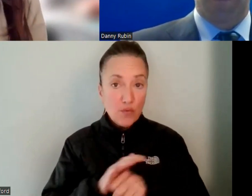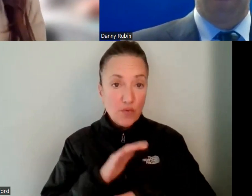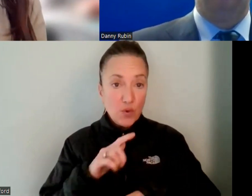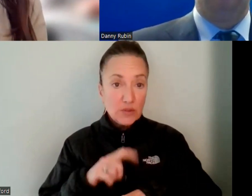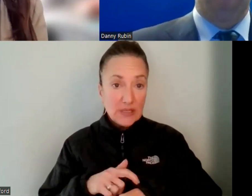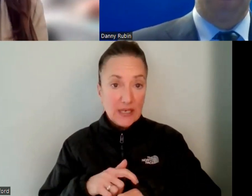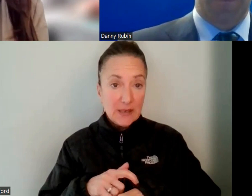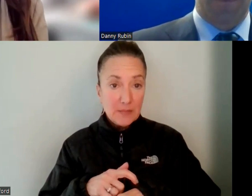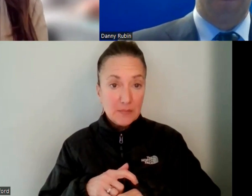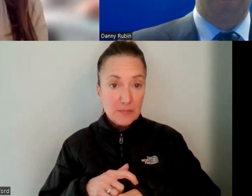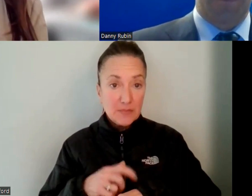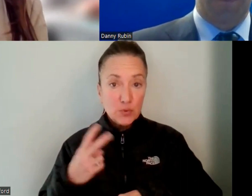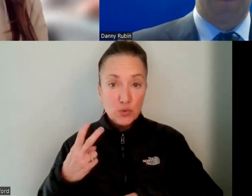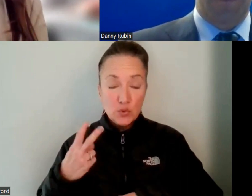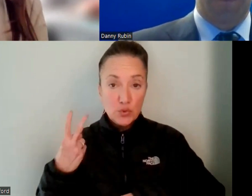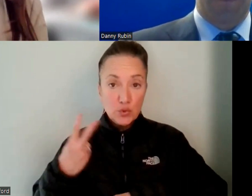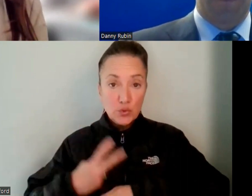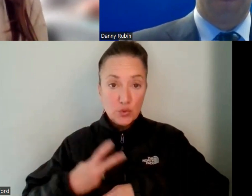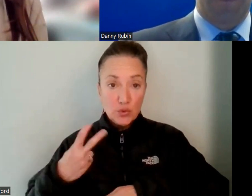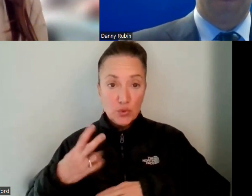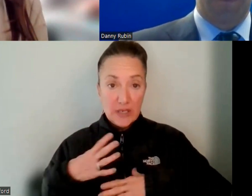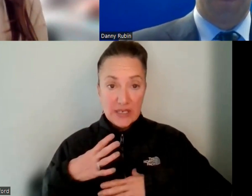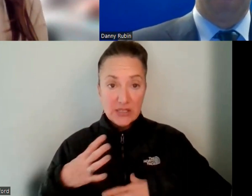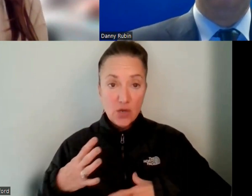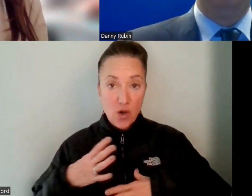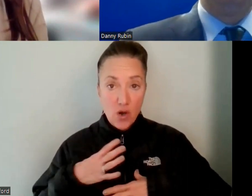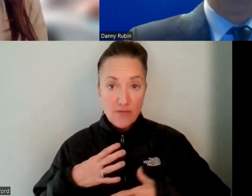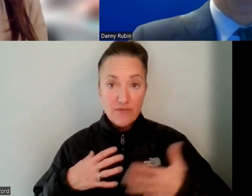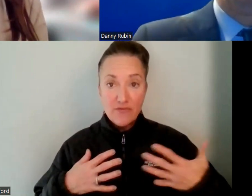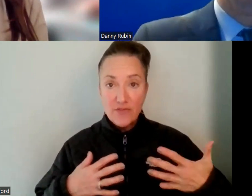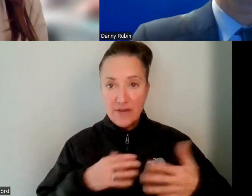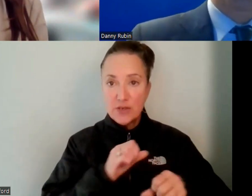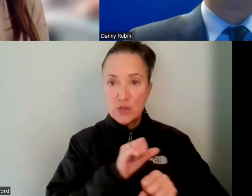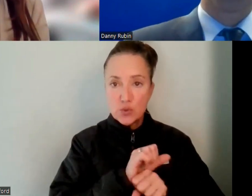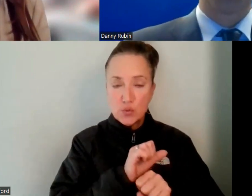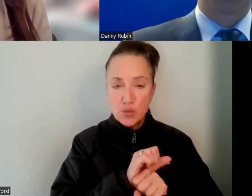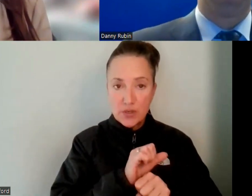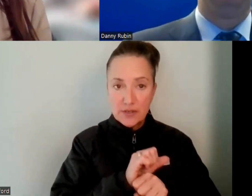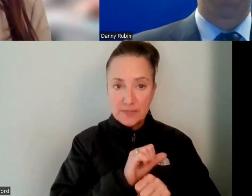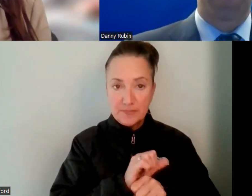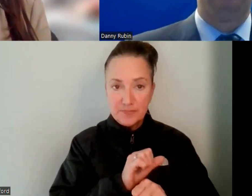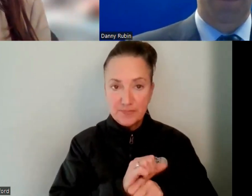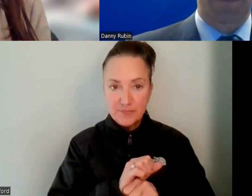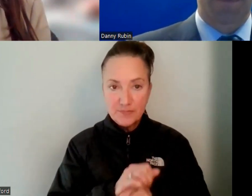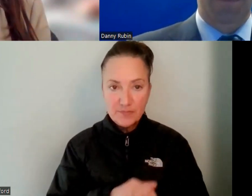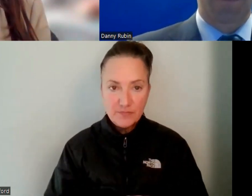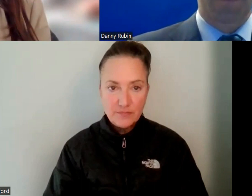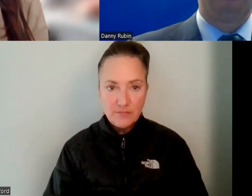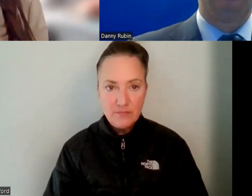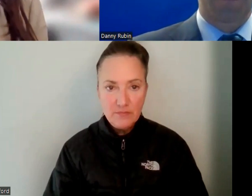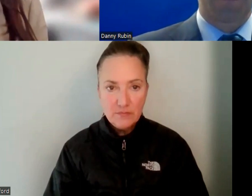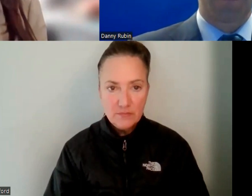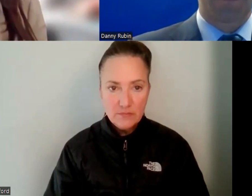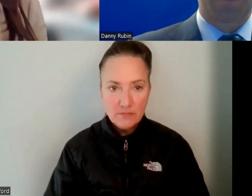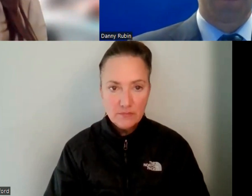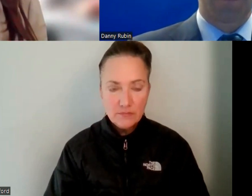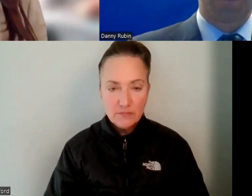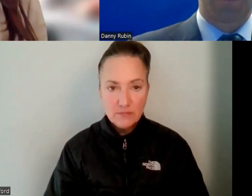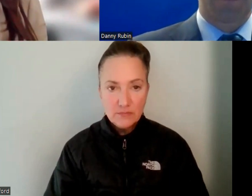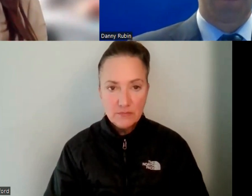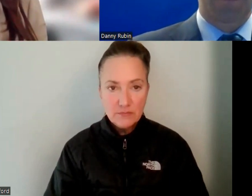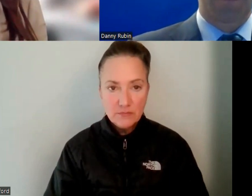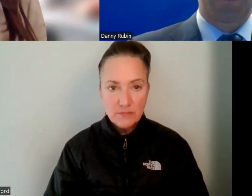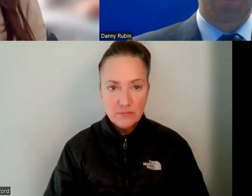they would have 2 days off, and they would, they were able to pick out their time. So